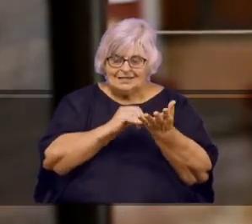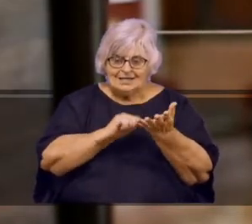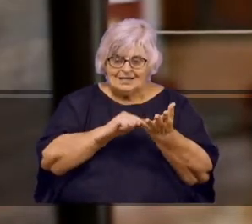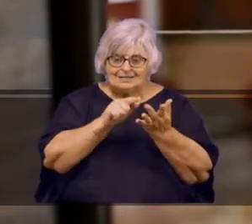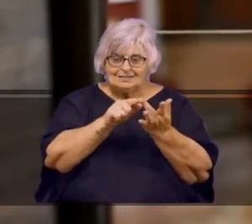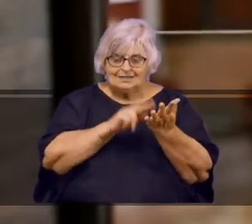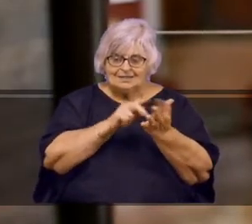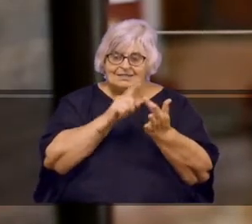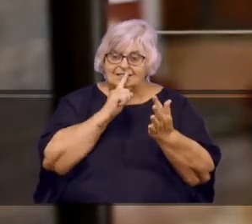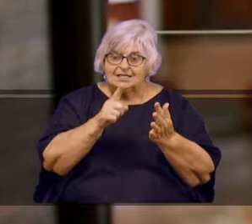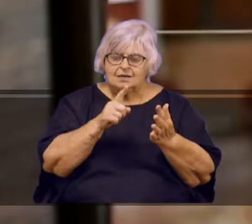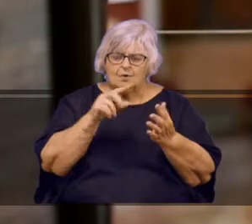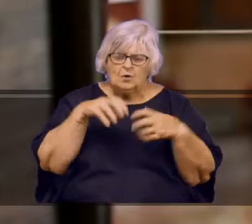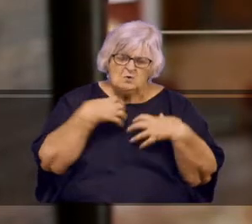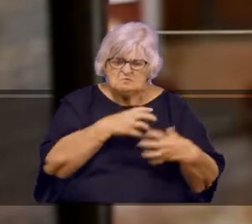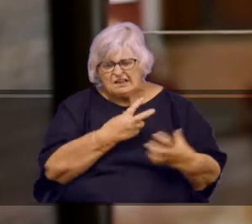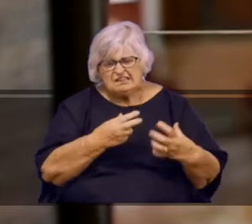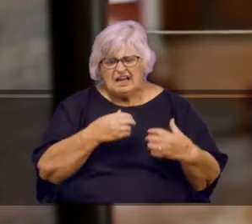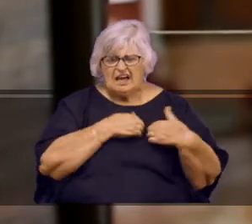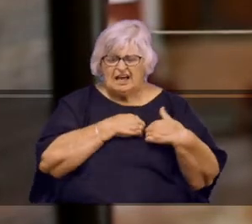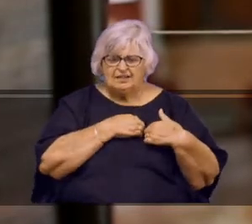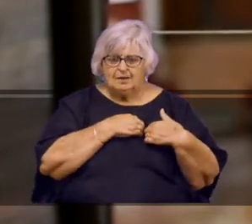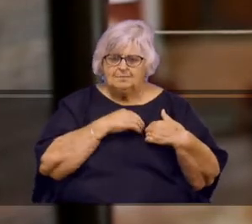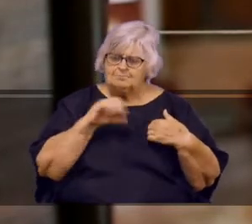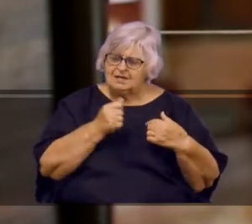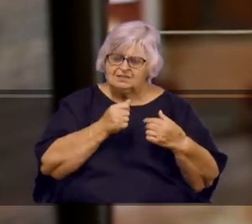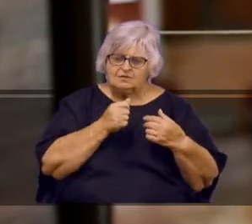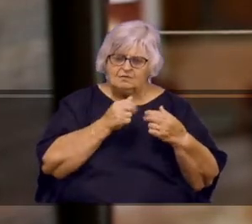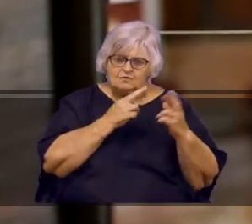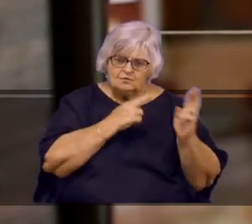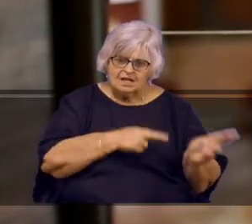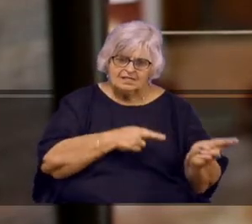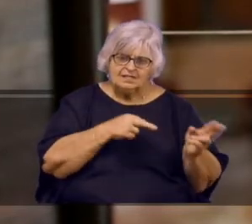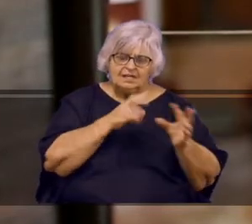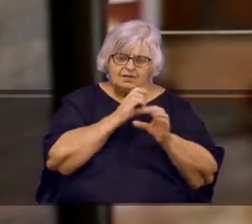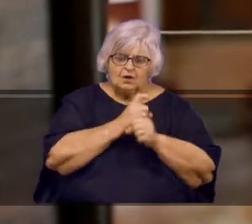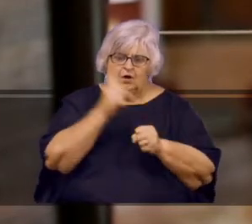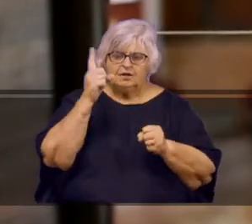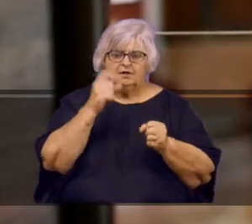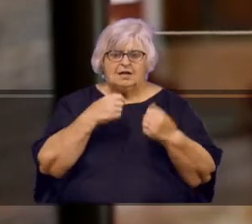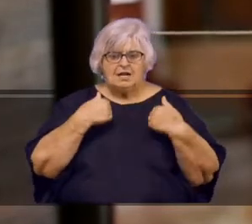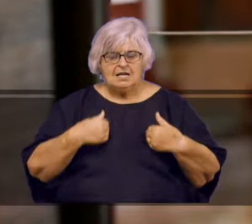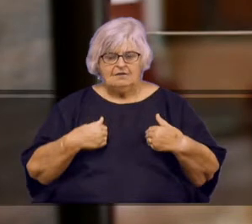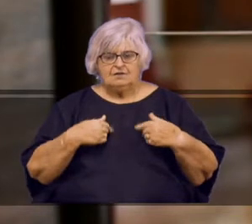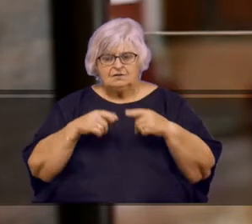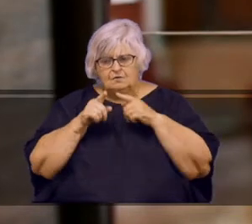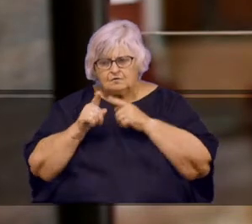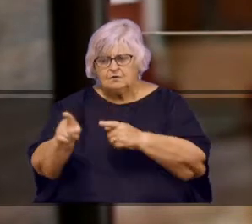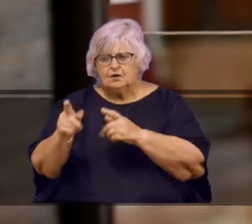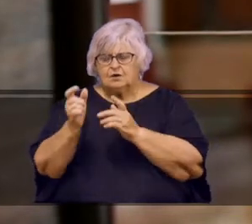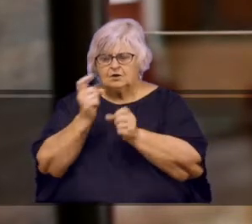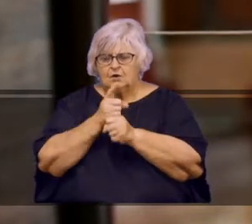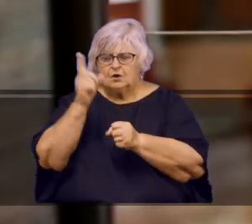that our hearts are always restless until we find our rest in God. Living our lives in fidelity to